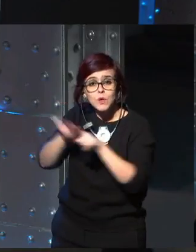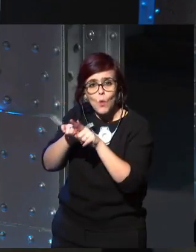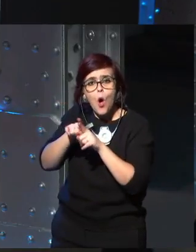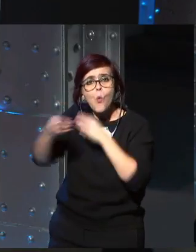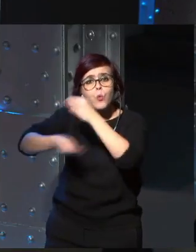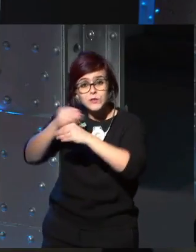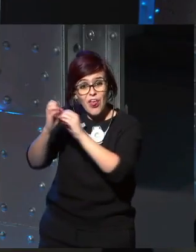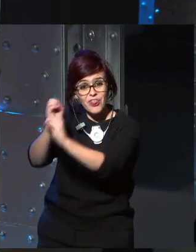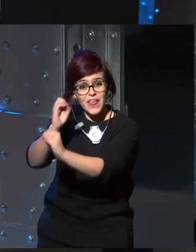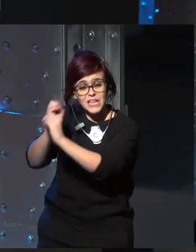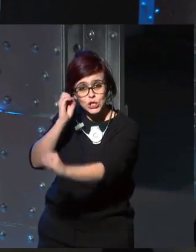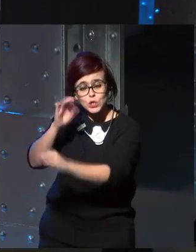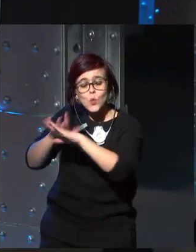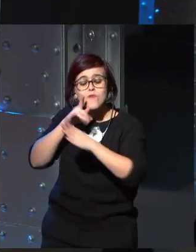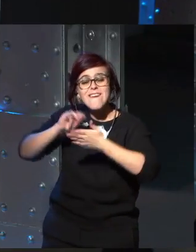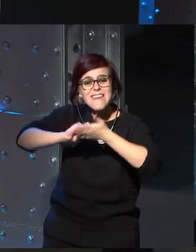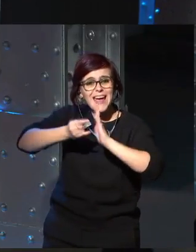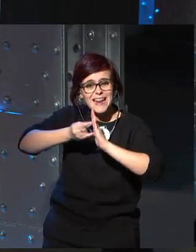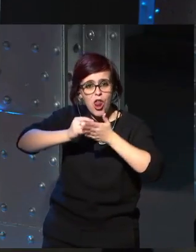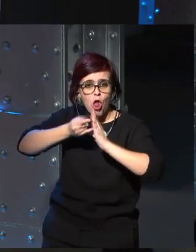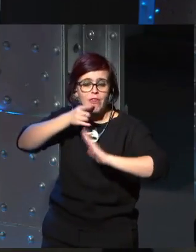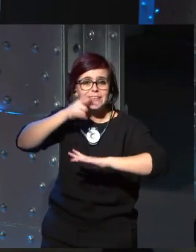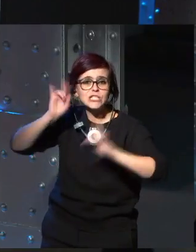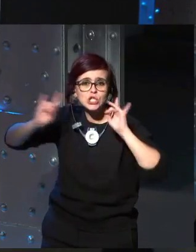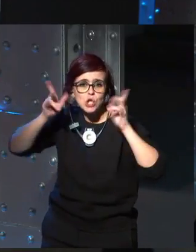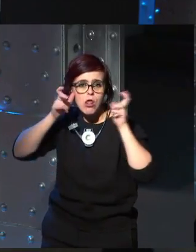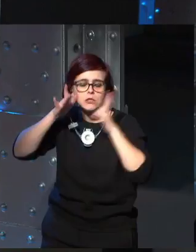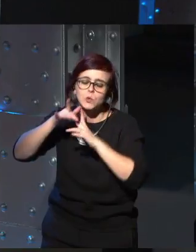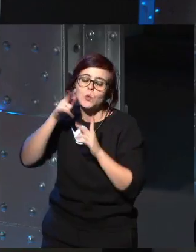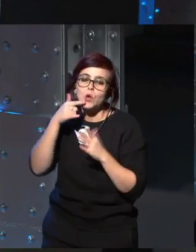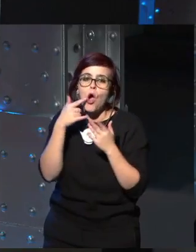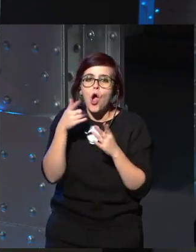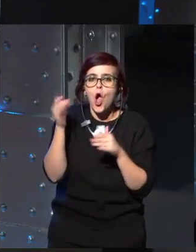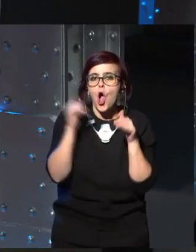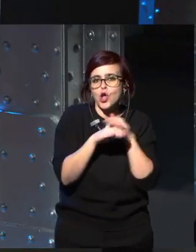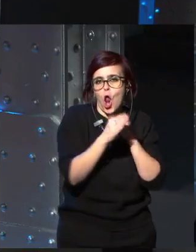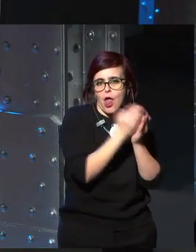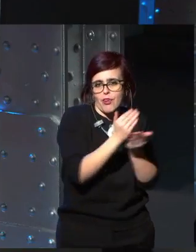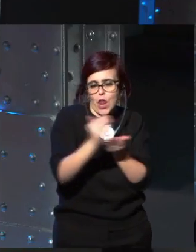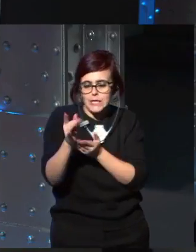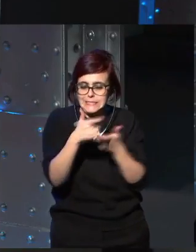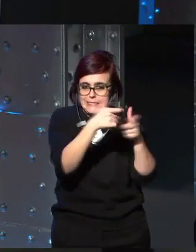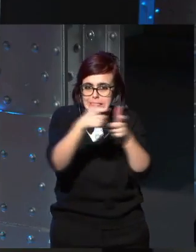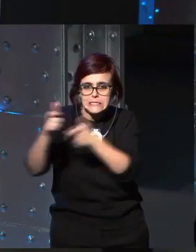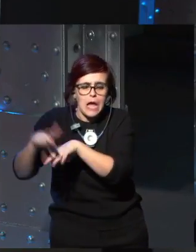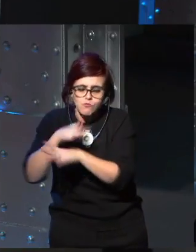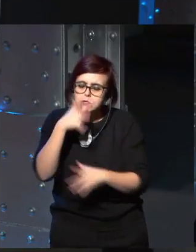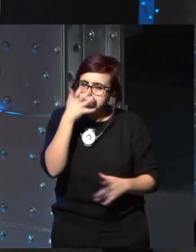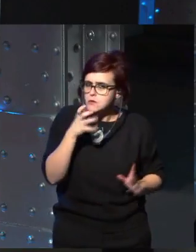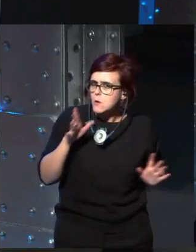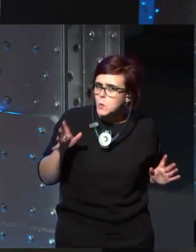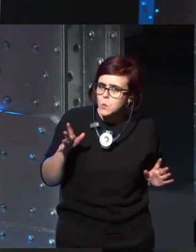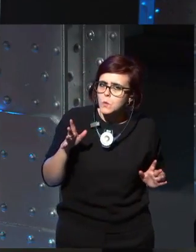but he's a real serious collector, and he's telling me he has a house that's out on the Long Island Sound. It's kind of, you actually have to take a boat to get out to